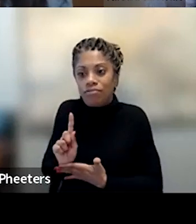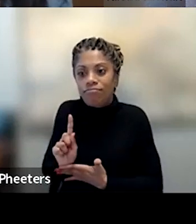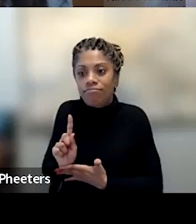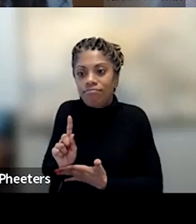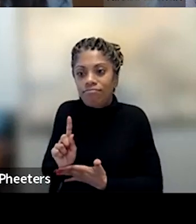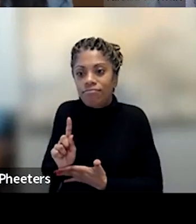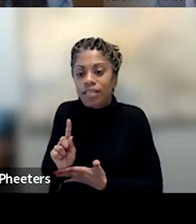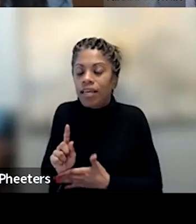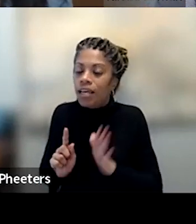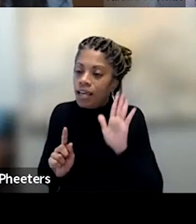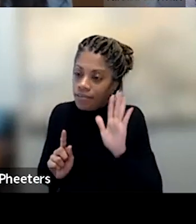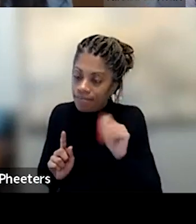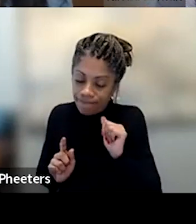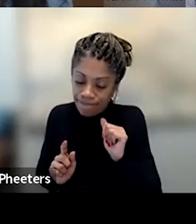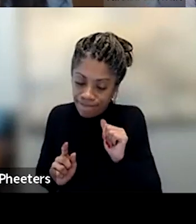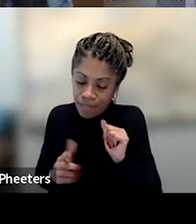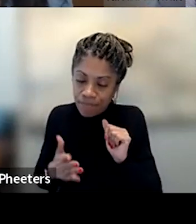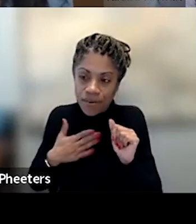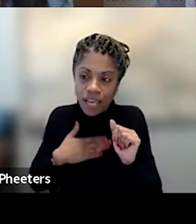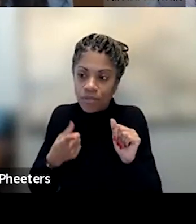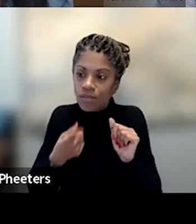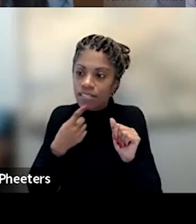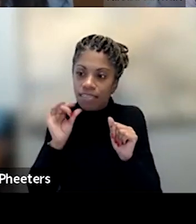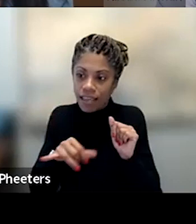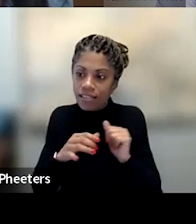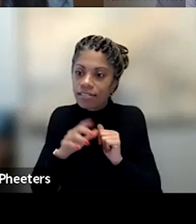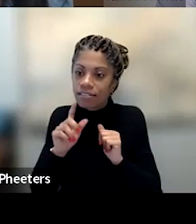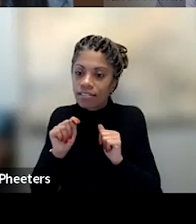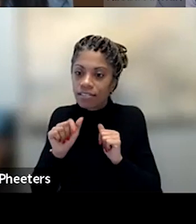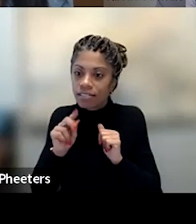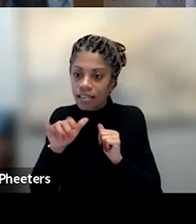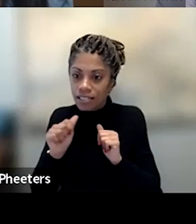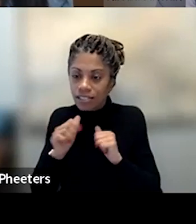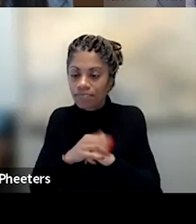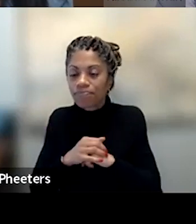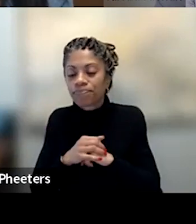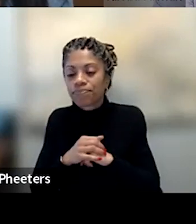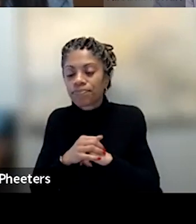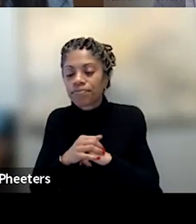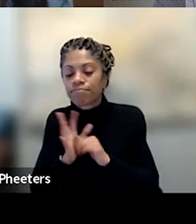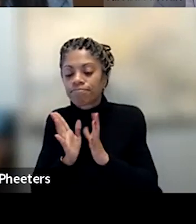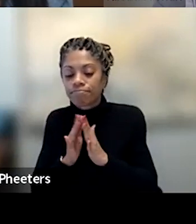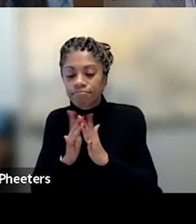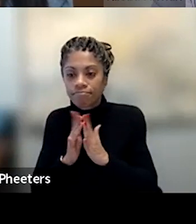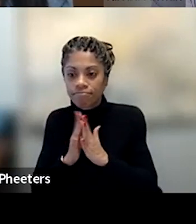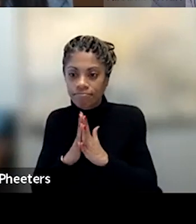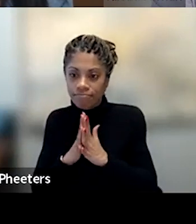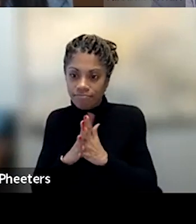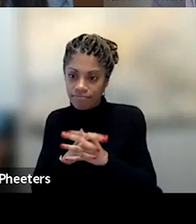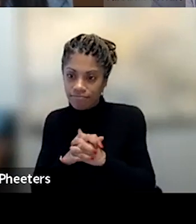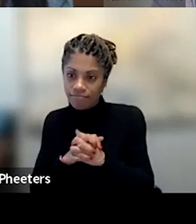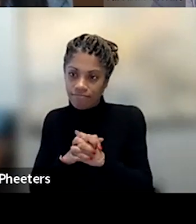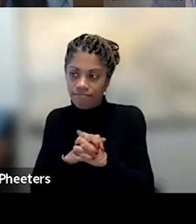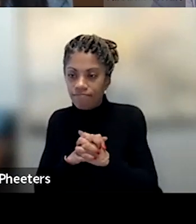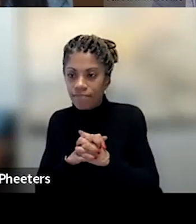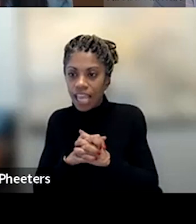I'm so glad you said that, Tanya, and Kaniqua and Bryan, I want your opinion on what I'm about to say. I don't think we talk